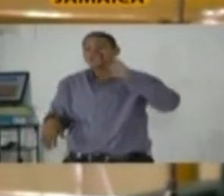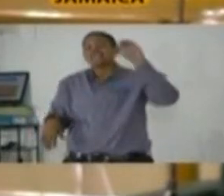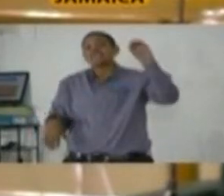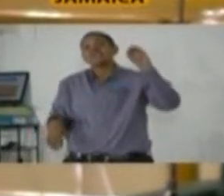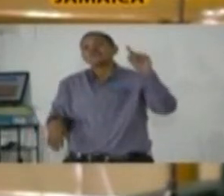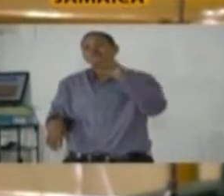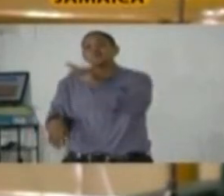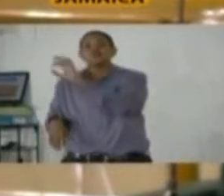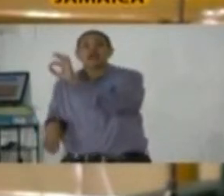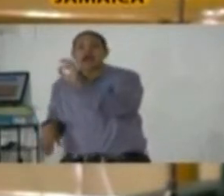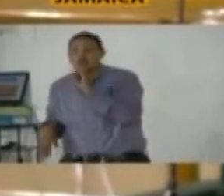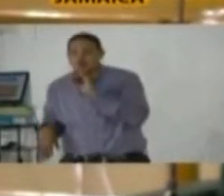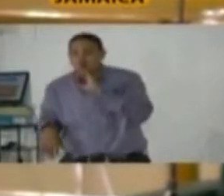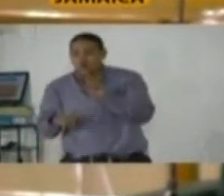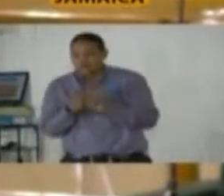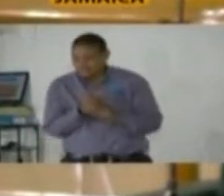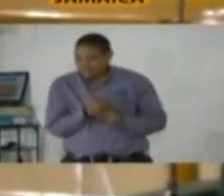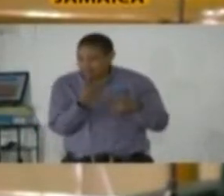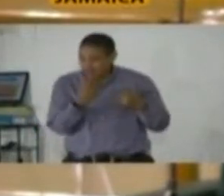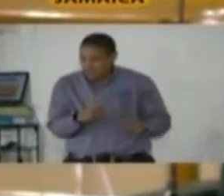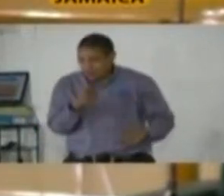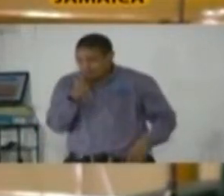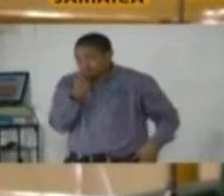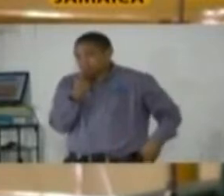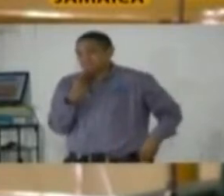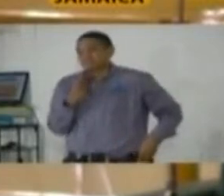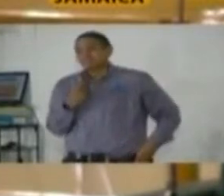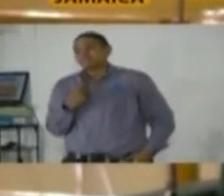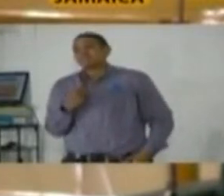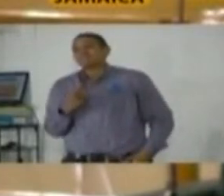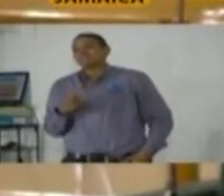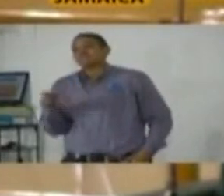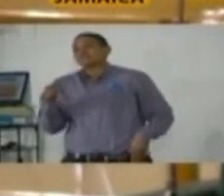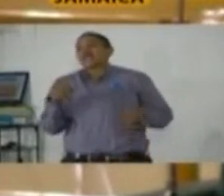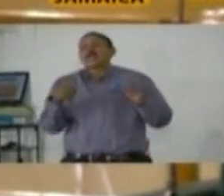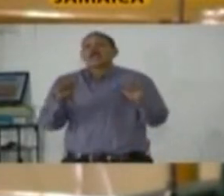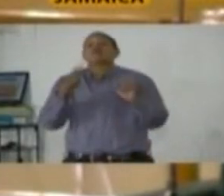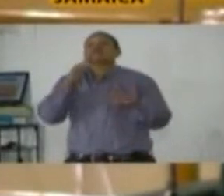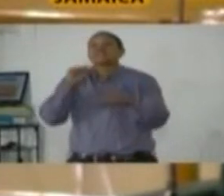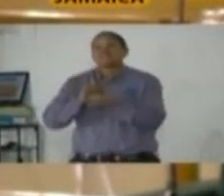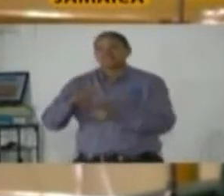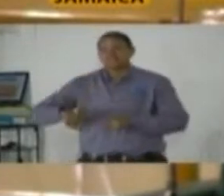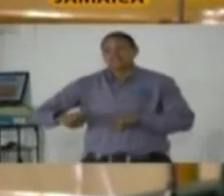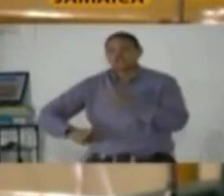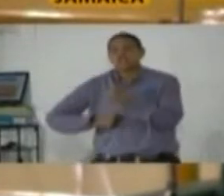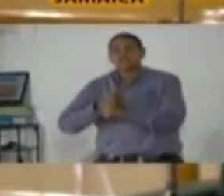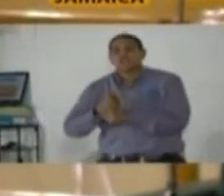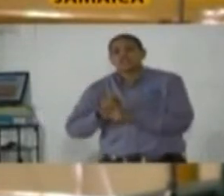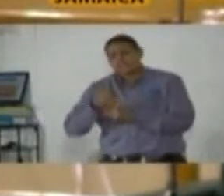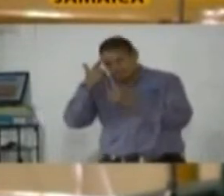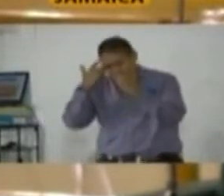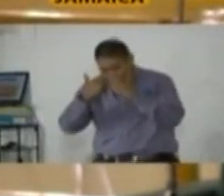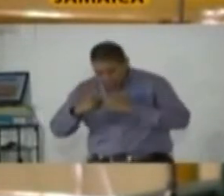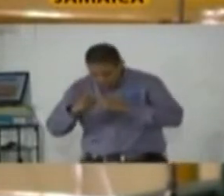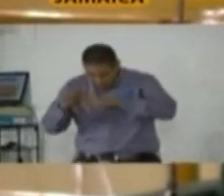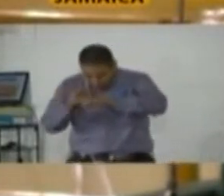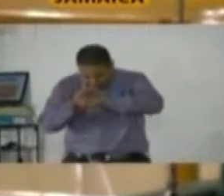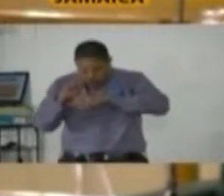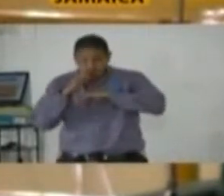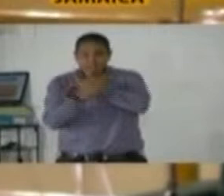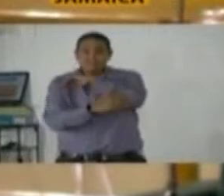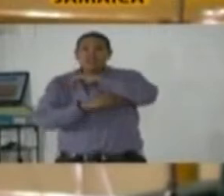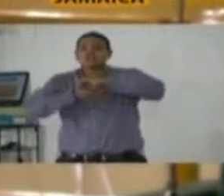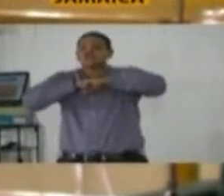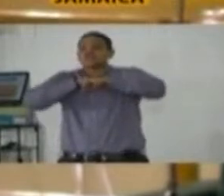years old. It continues to be frightening. The efforts we're making this year in collaborating with the Ministry of National Security